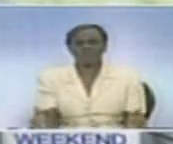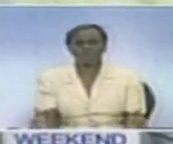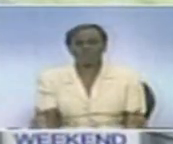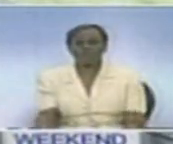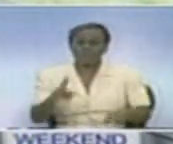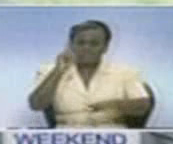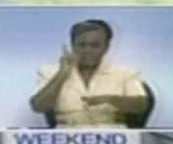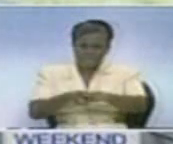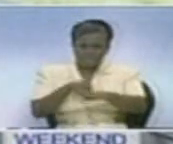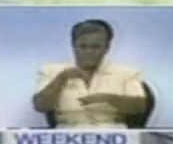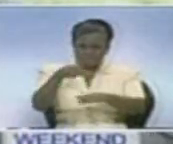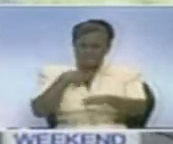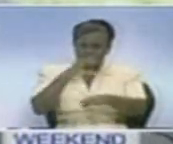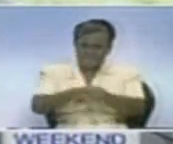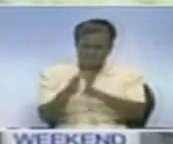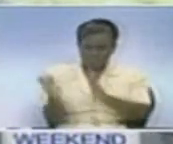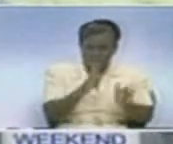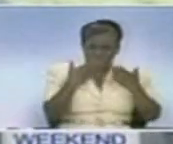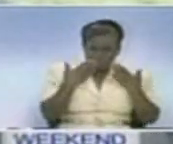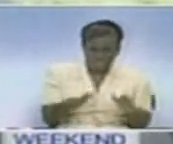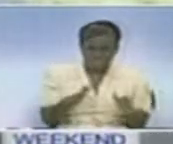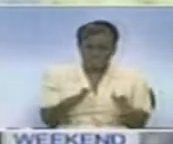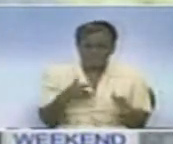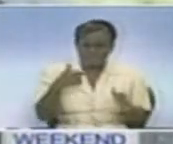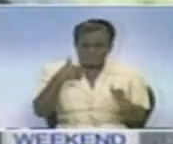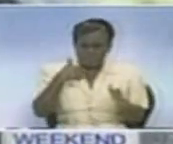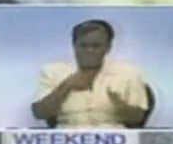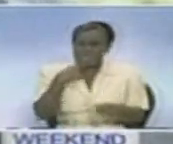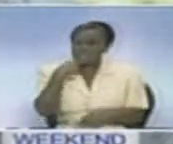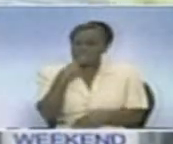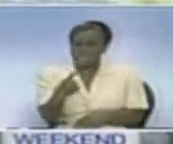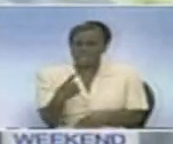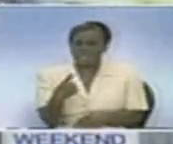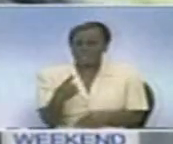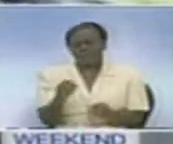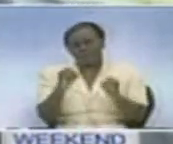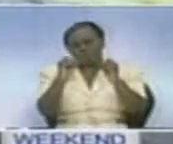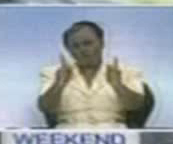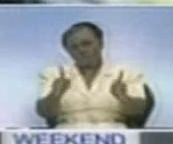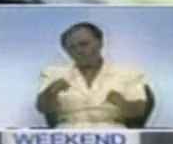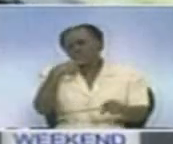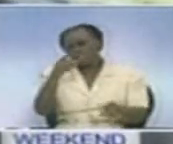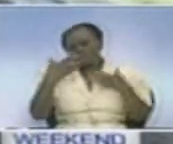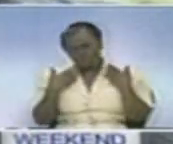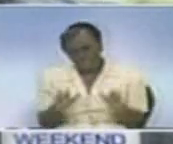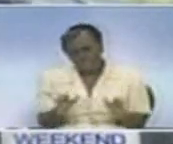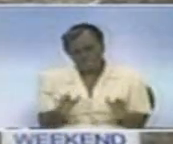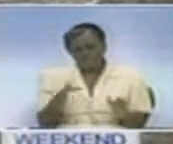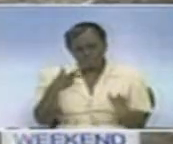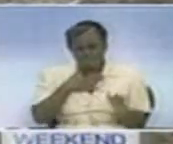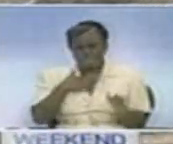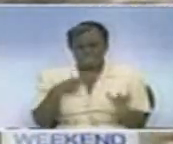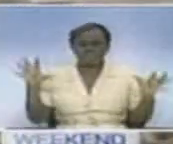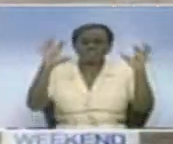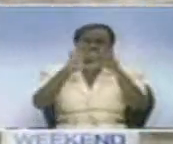Na wakati nimekuta wamepanga mpango kwa meza, mimi nikwambia basi kama nilivyo mmesema, wacha na hiwa hivyo.